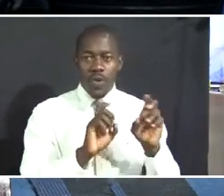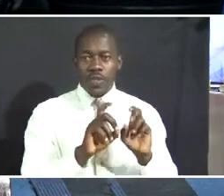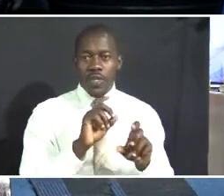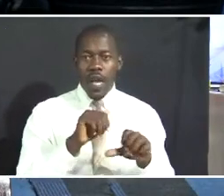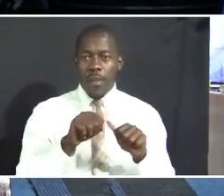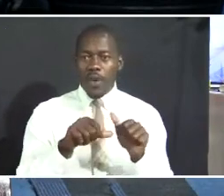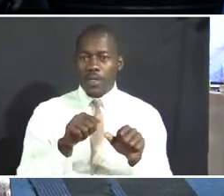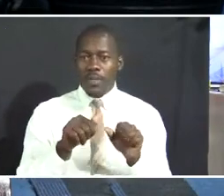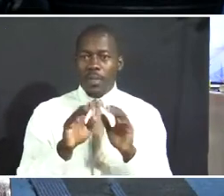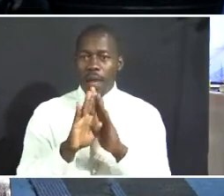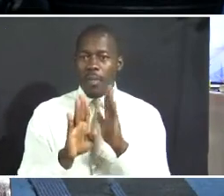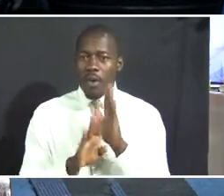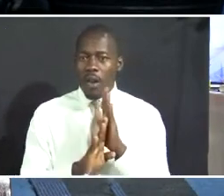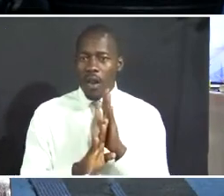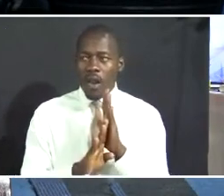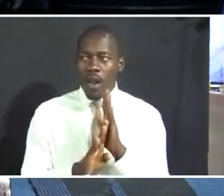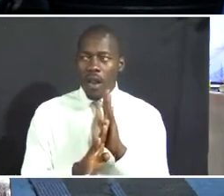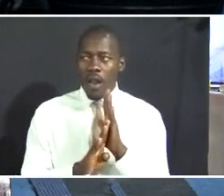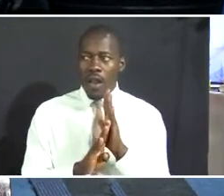reserved